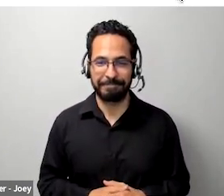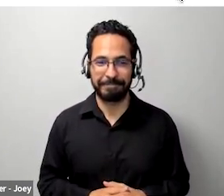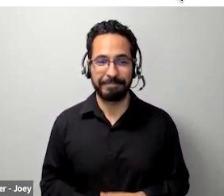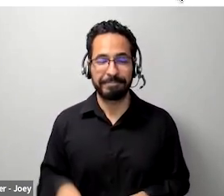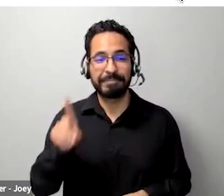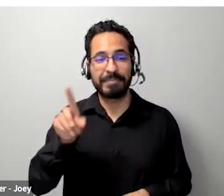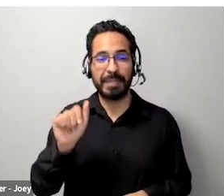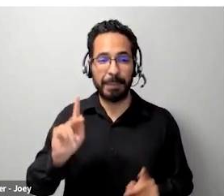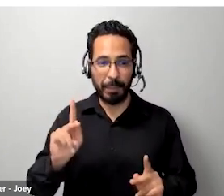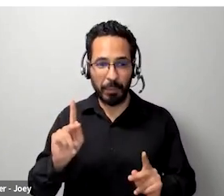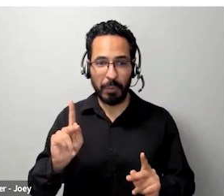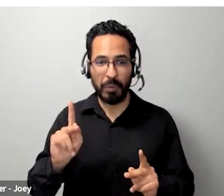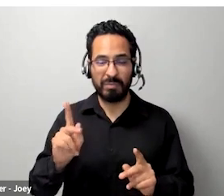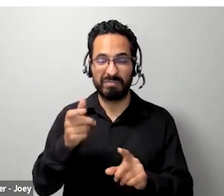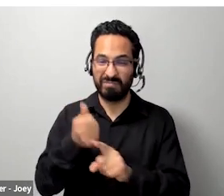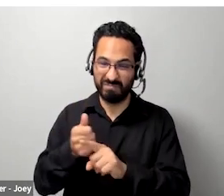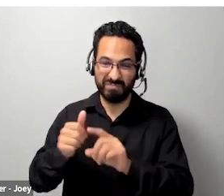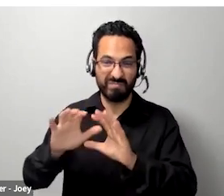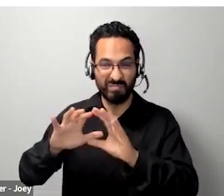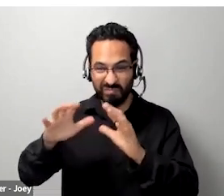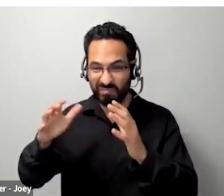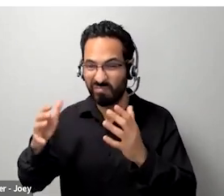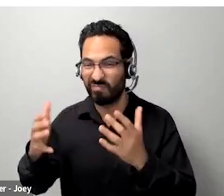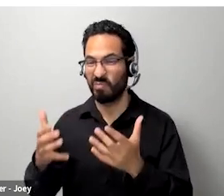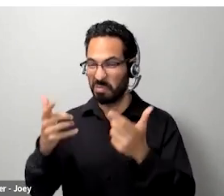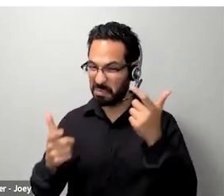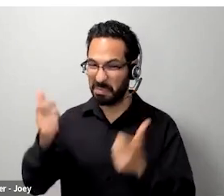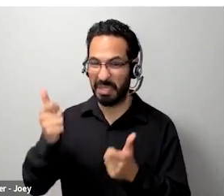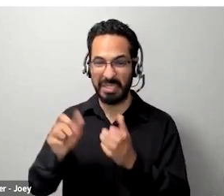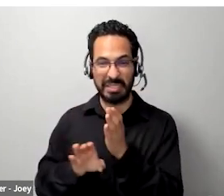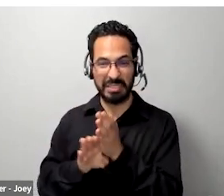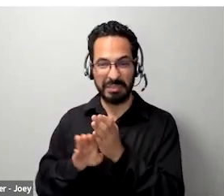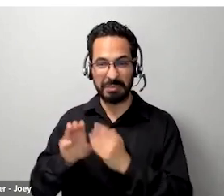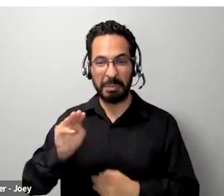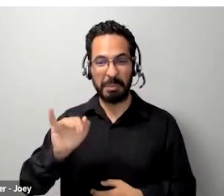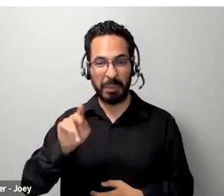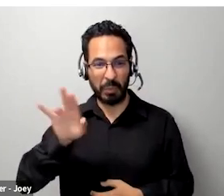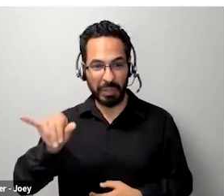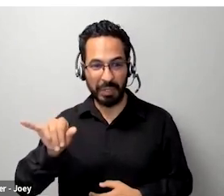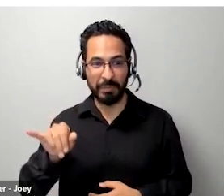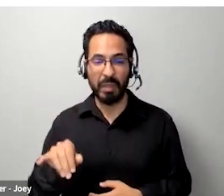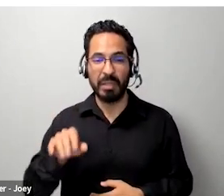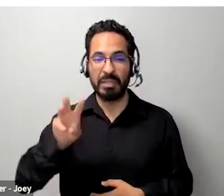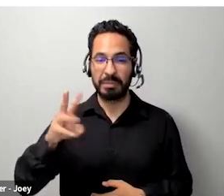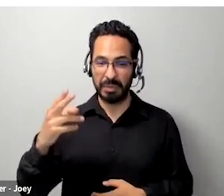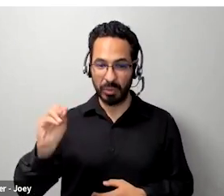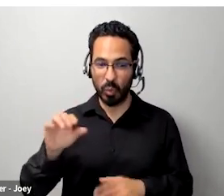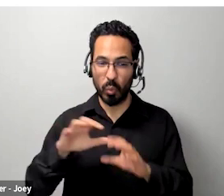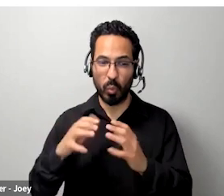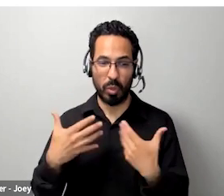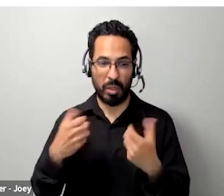Disabled people are the world's largest minority. The World Health Organization, or WHO, reports that